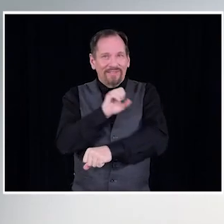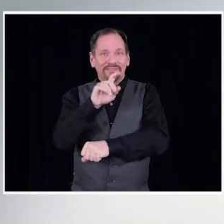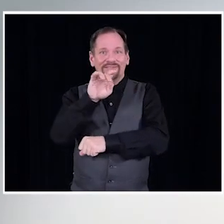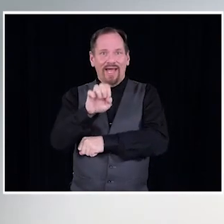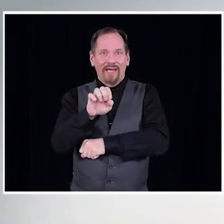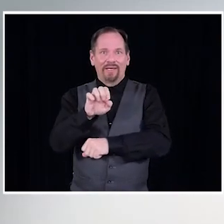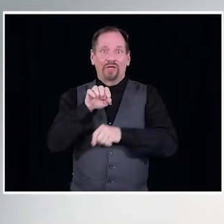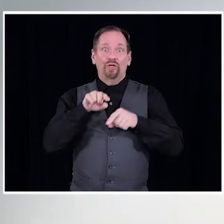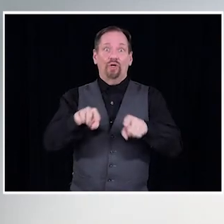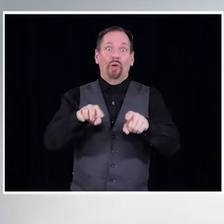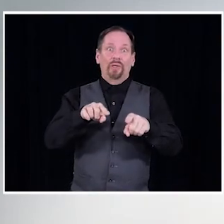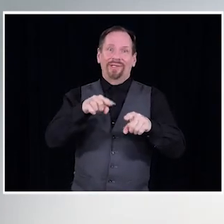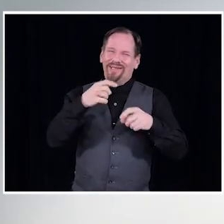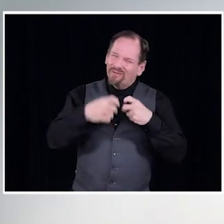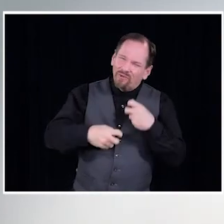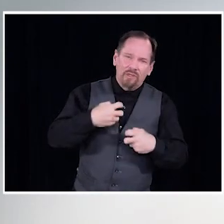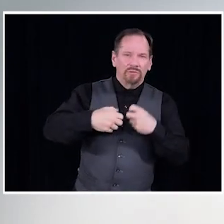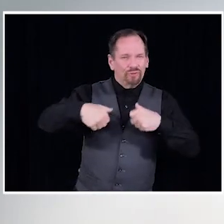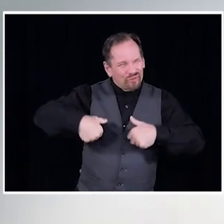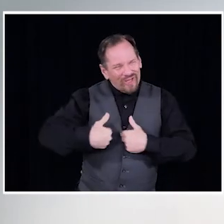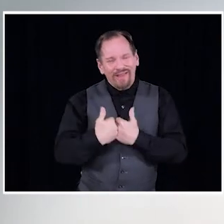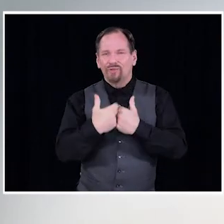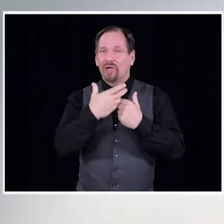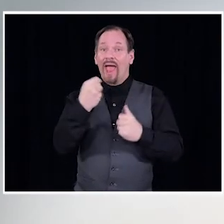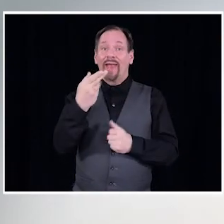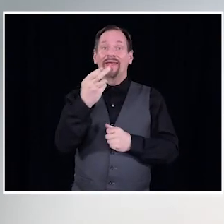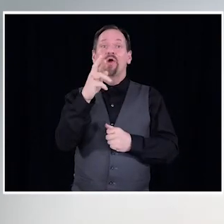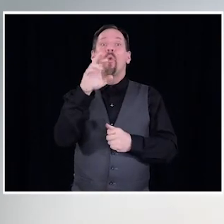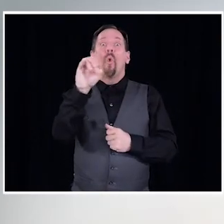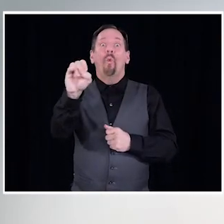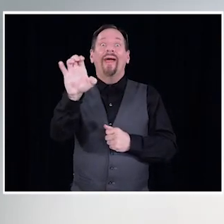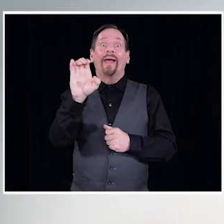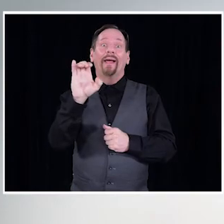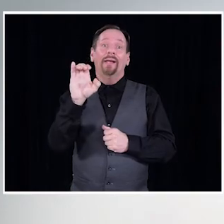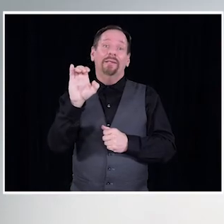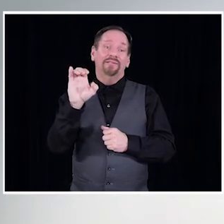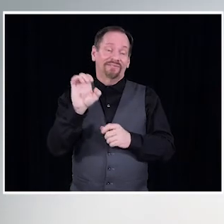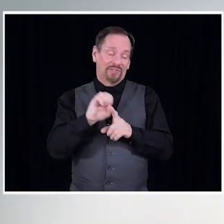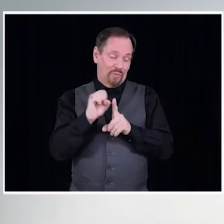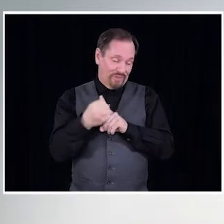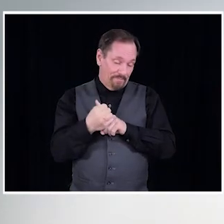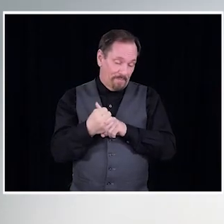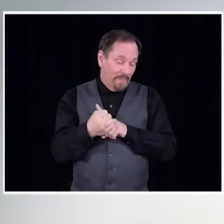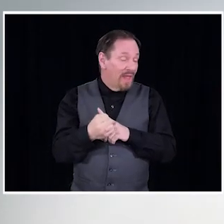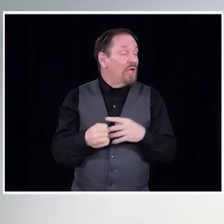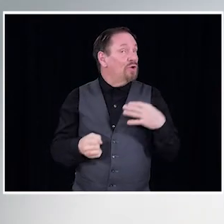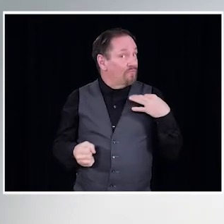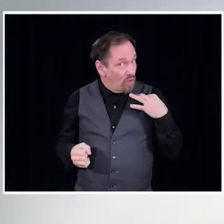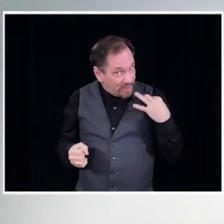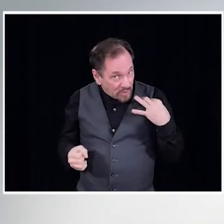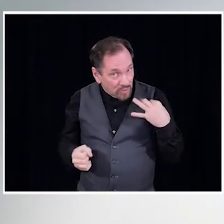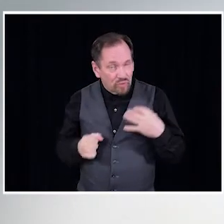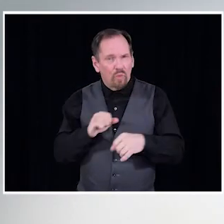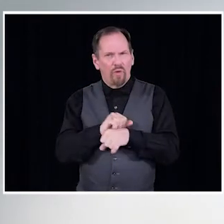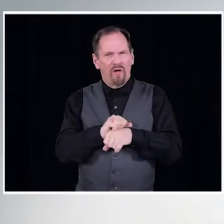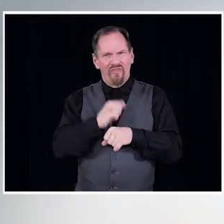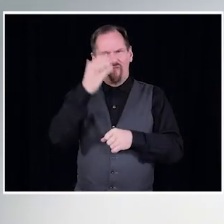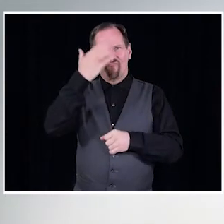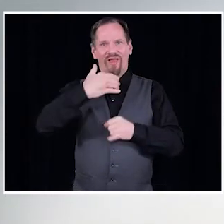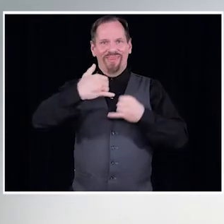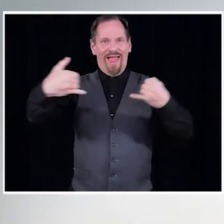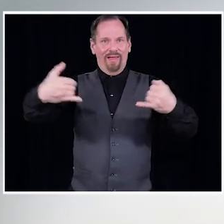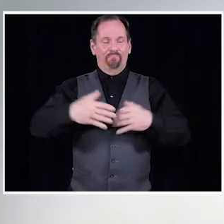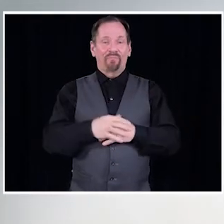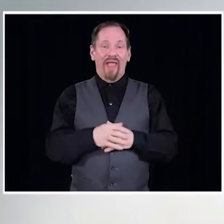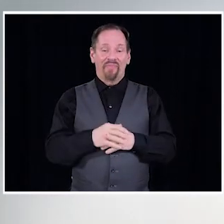difficult and even heroic circumstances. You took opportunities to volunteer on the front lines, and the training